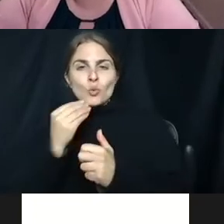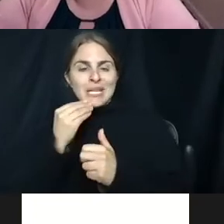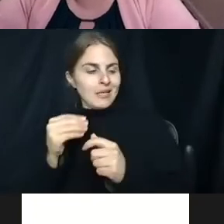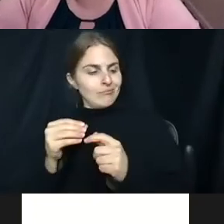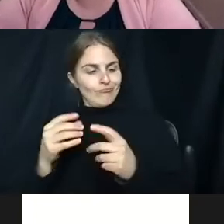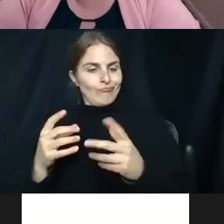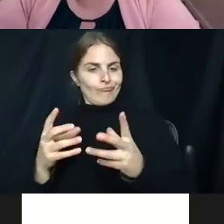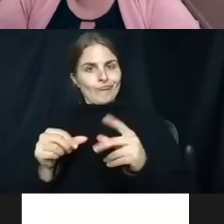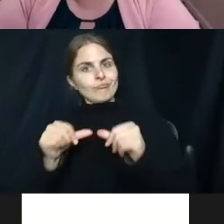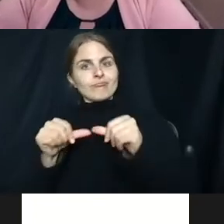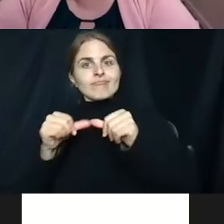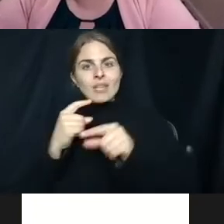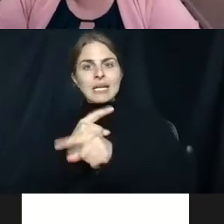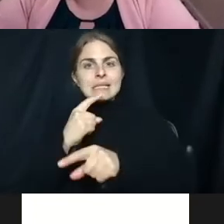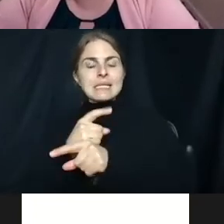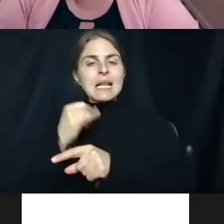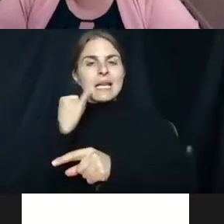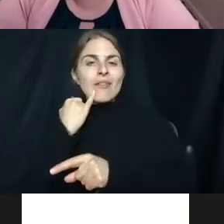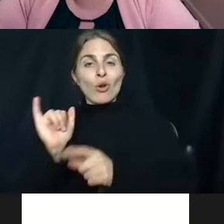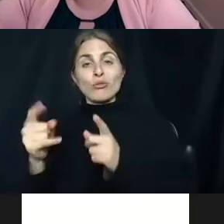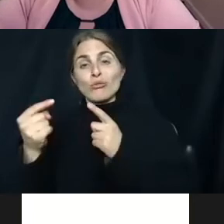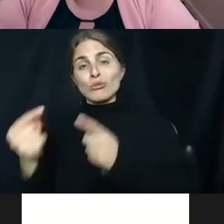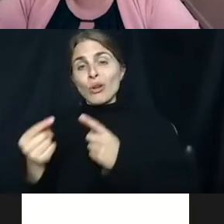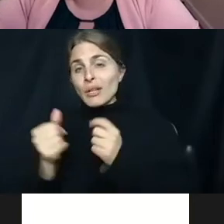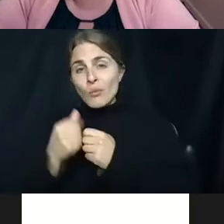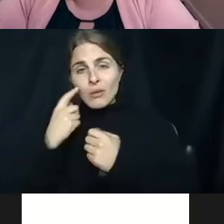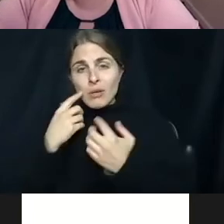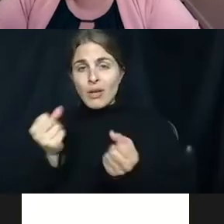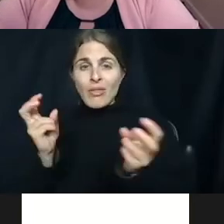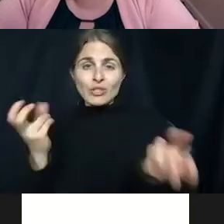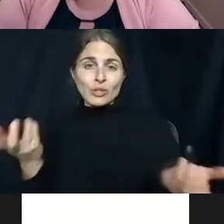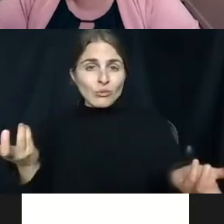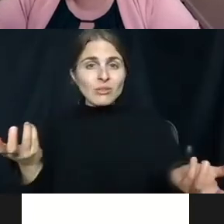and sustainably when you are also struggling with a mental health issue.